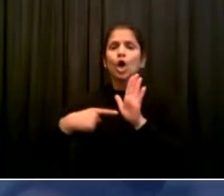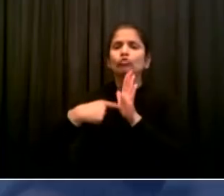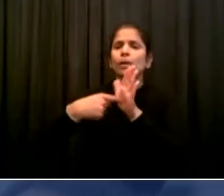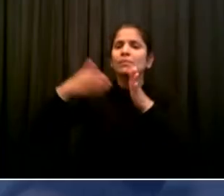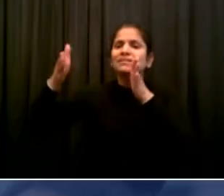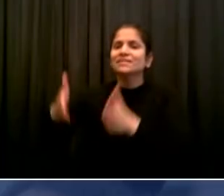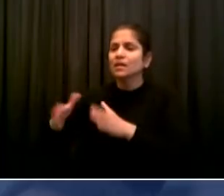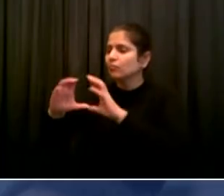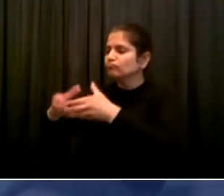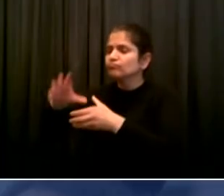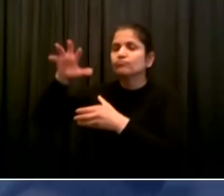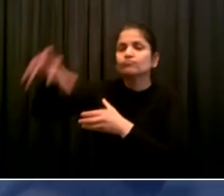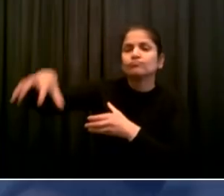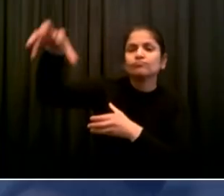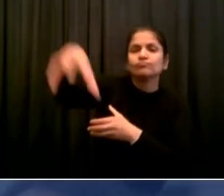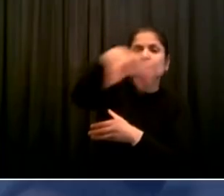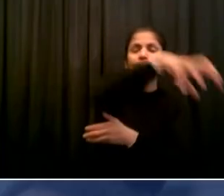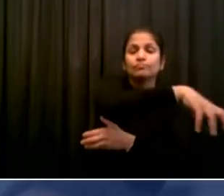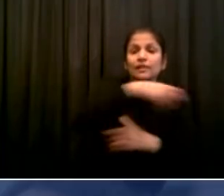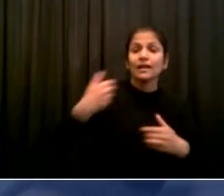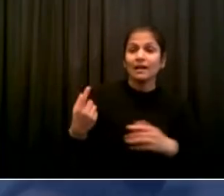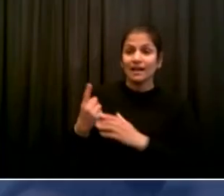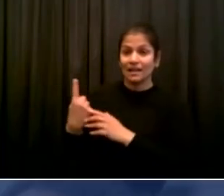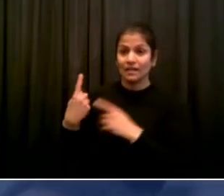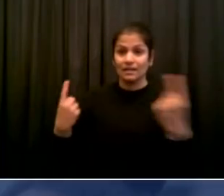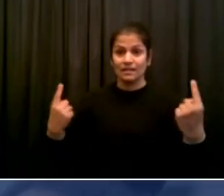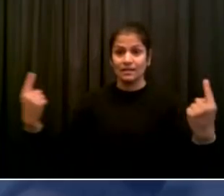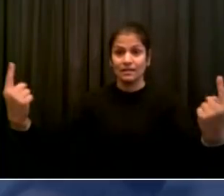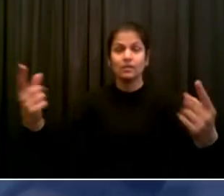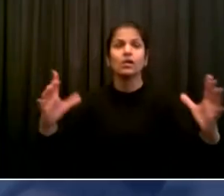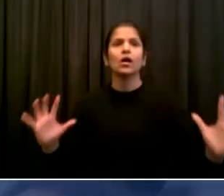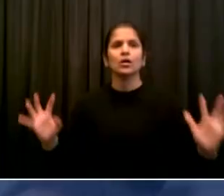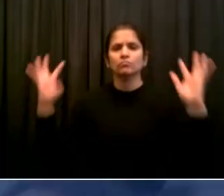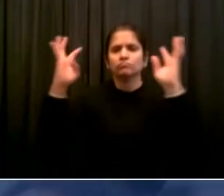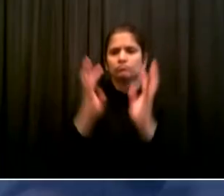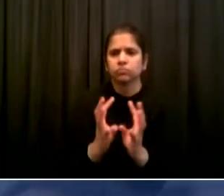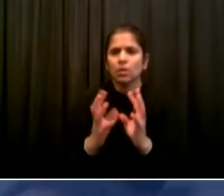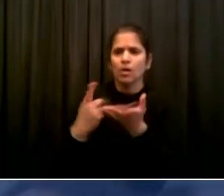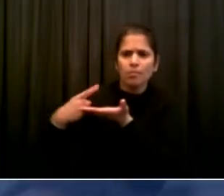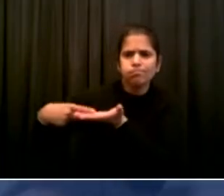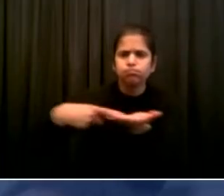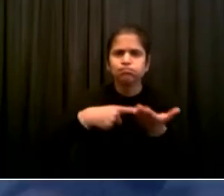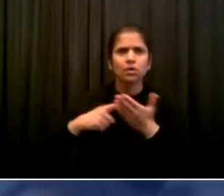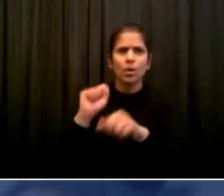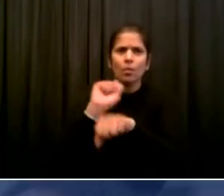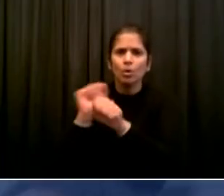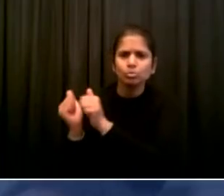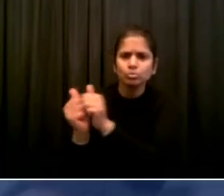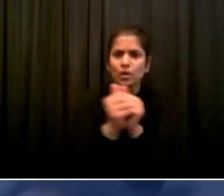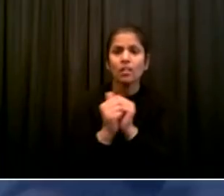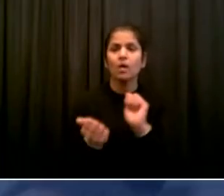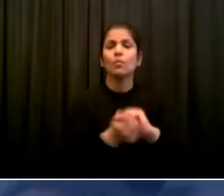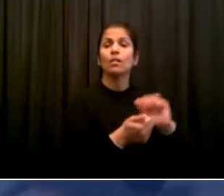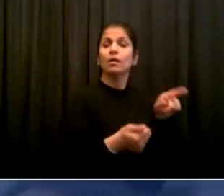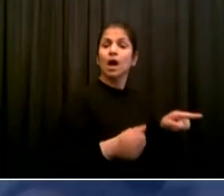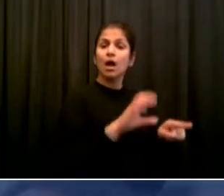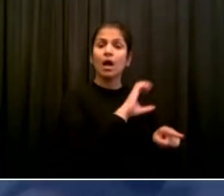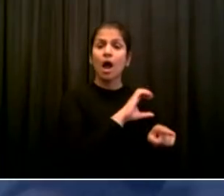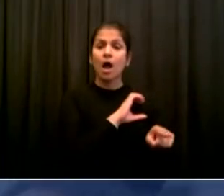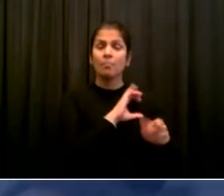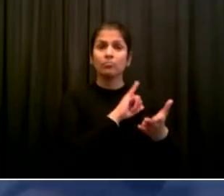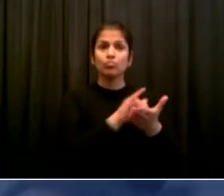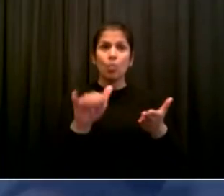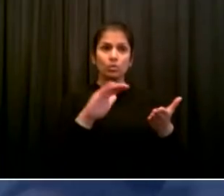do. Making sure that the NYPD reflects the city in every way, hears the city, works